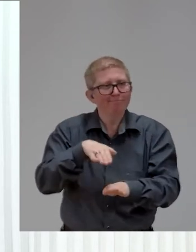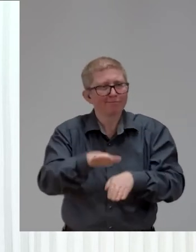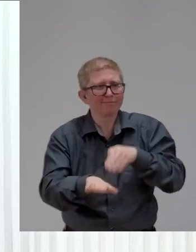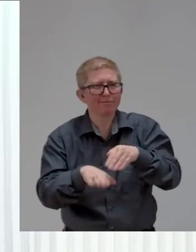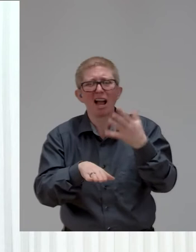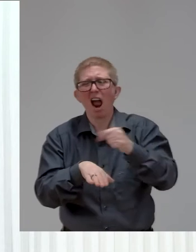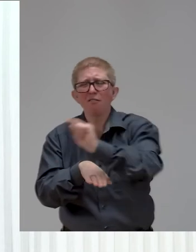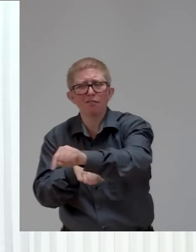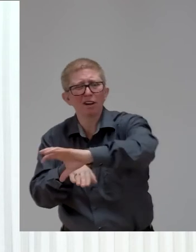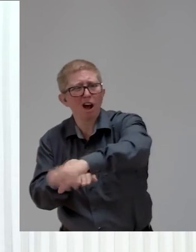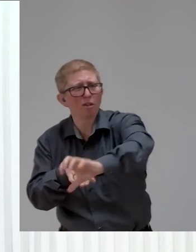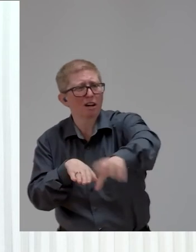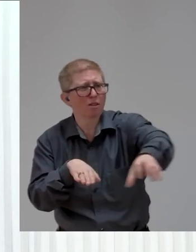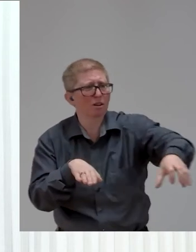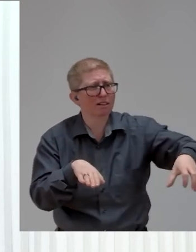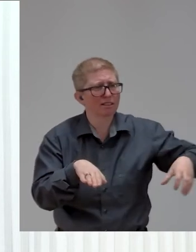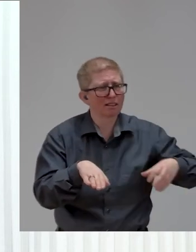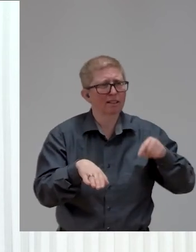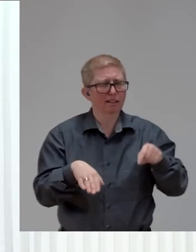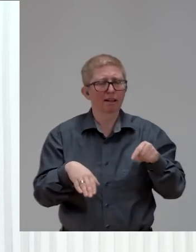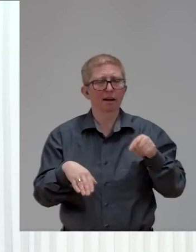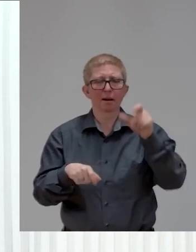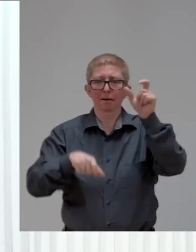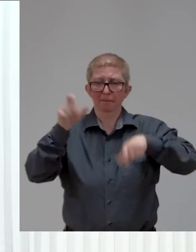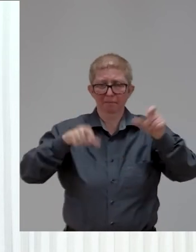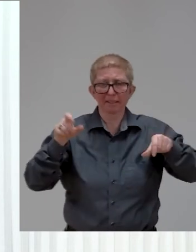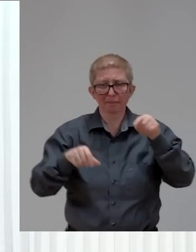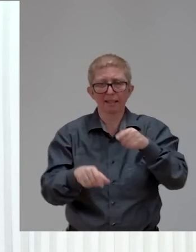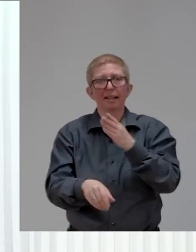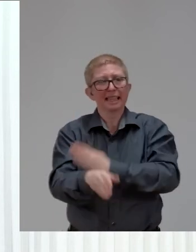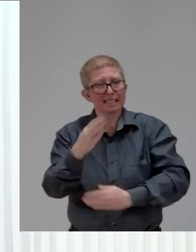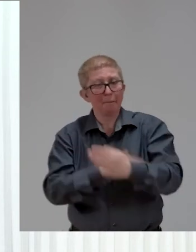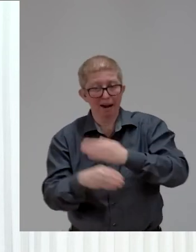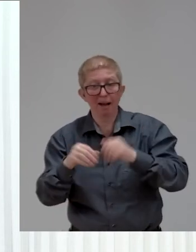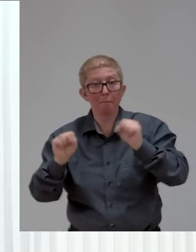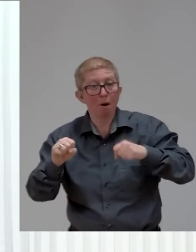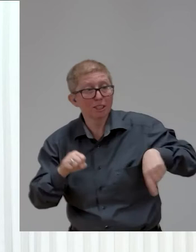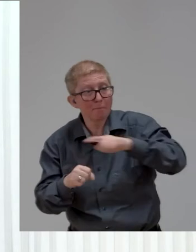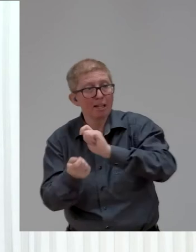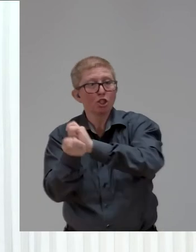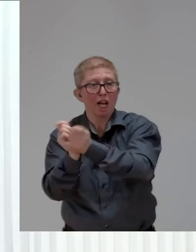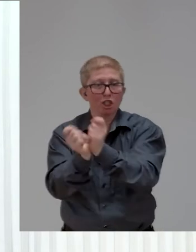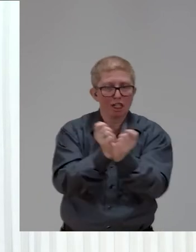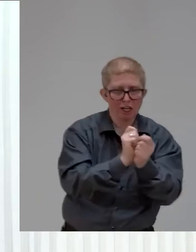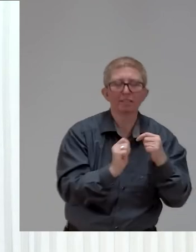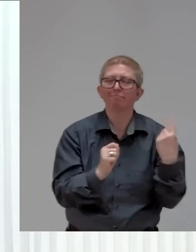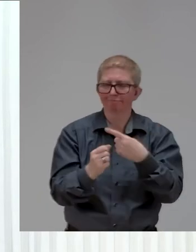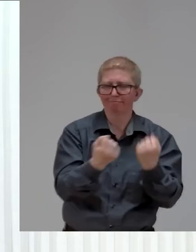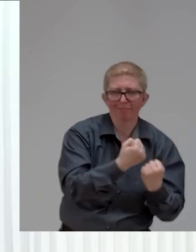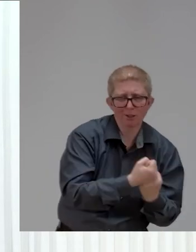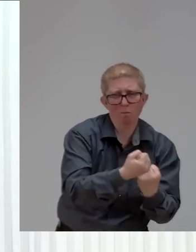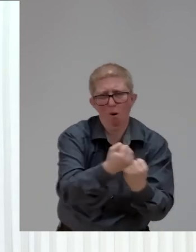of Persons with Disabilities. This convention, which entered into force in May 2008, represents the